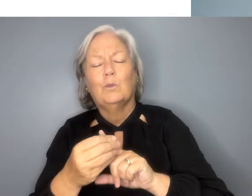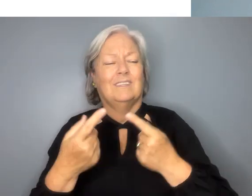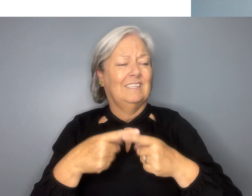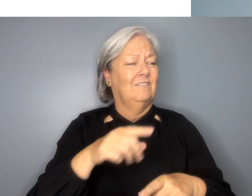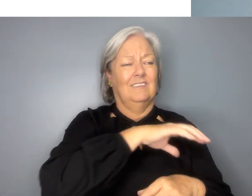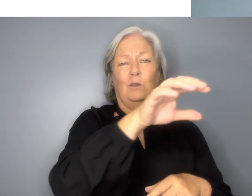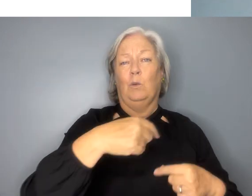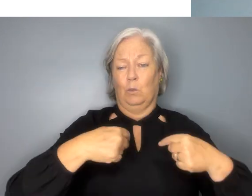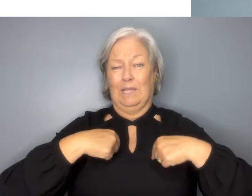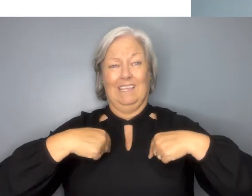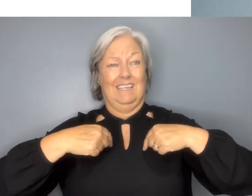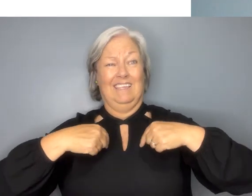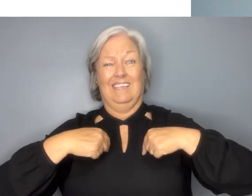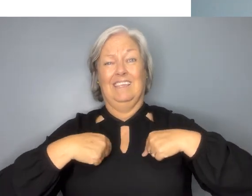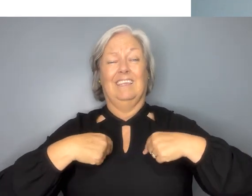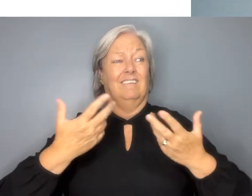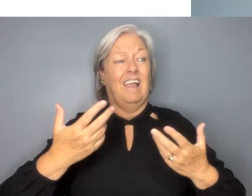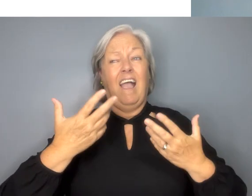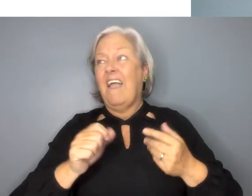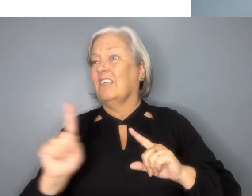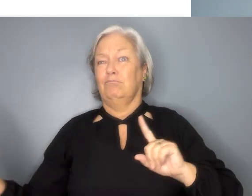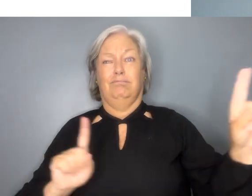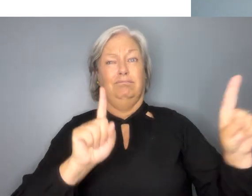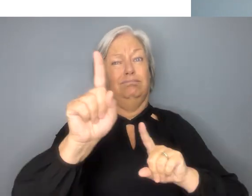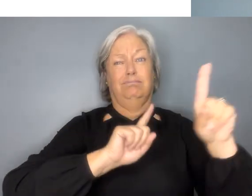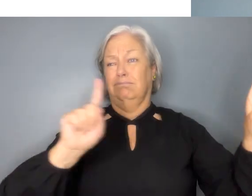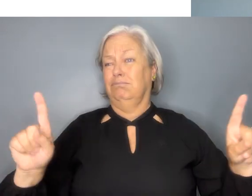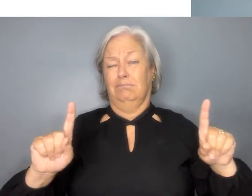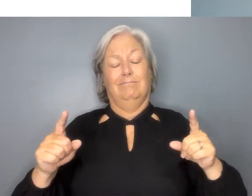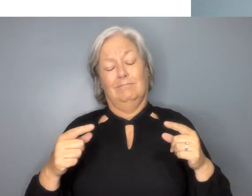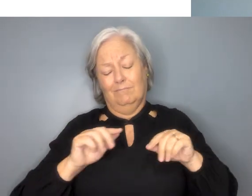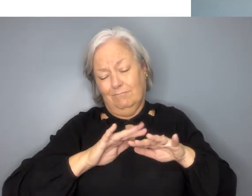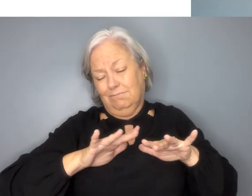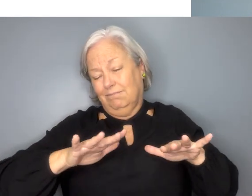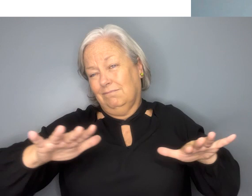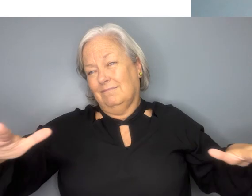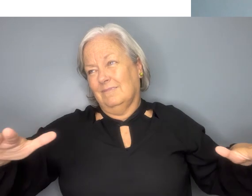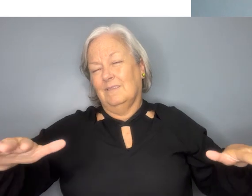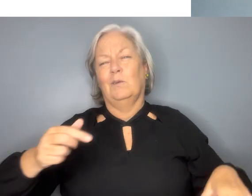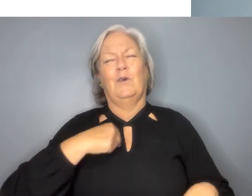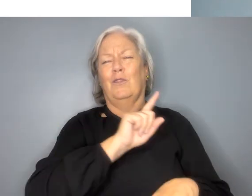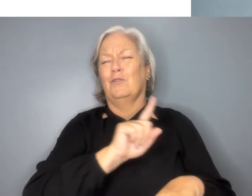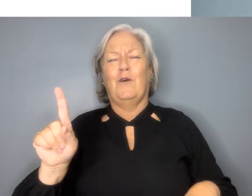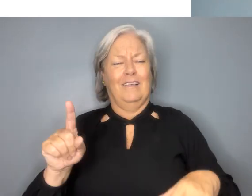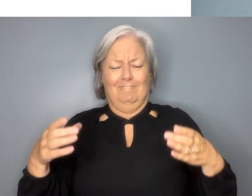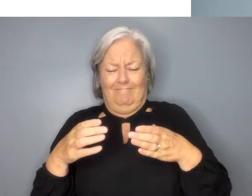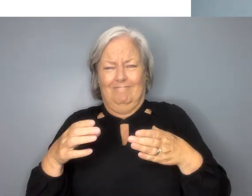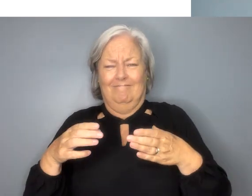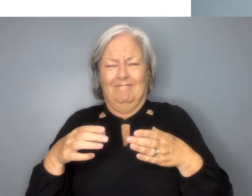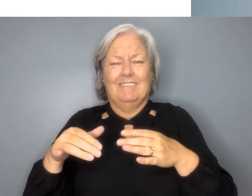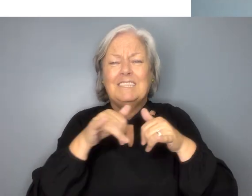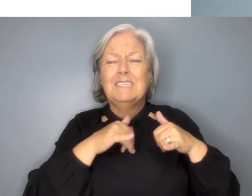cultures and spaces. We exist everywhere. And as Annabelle was put so well, we are not